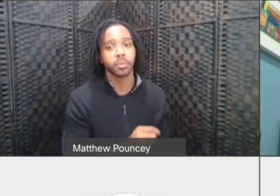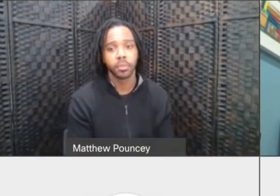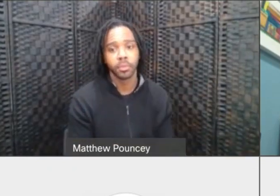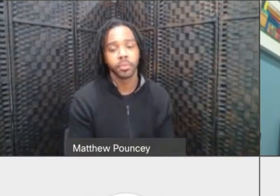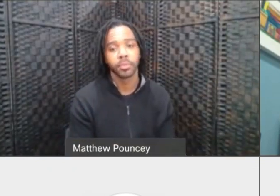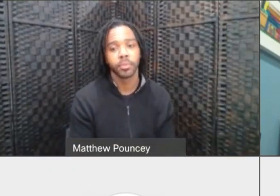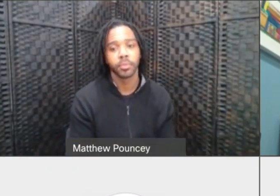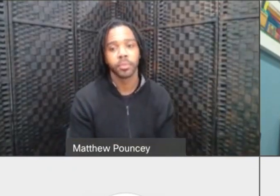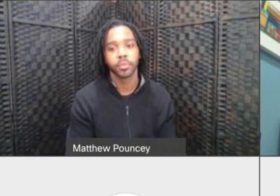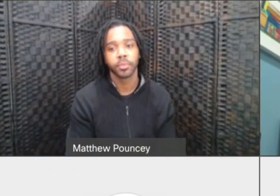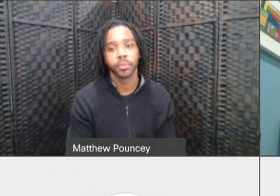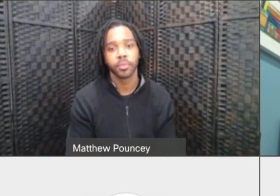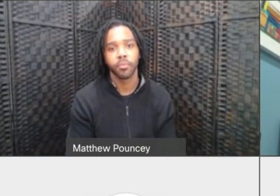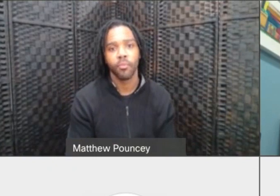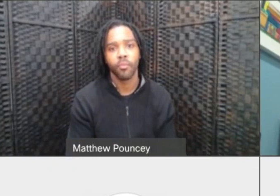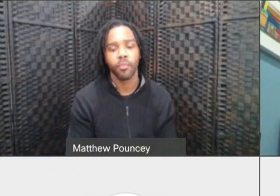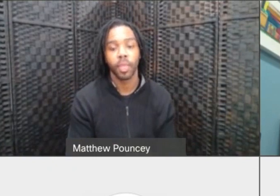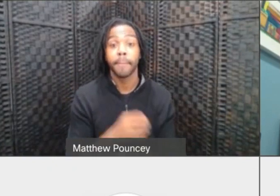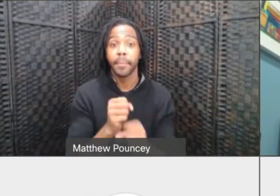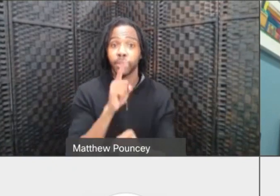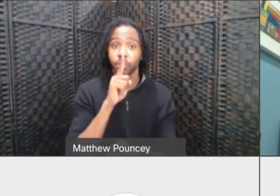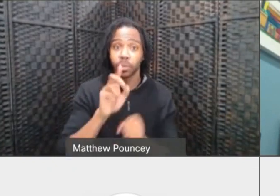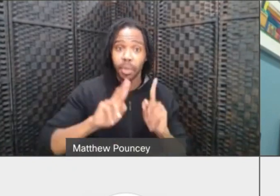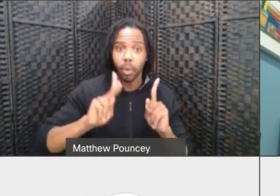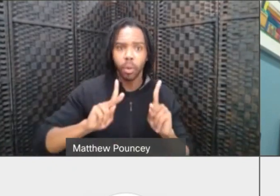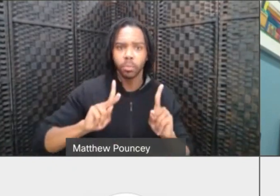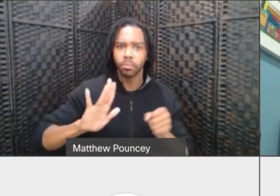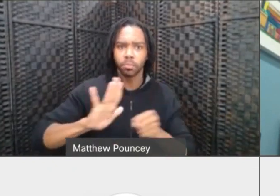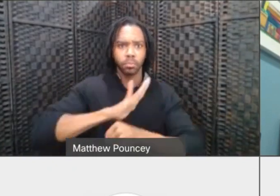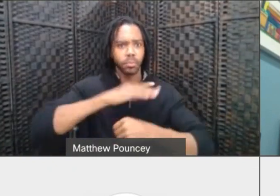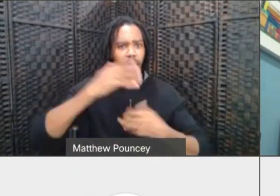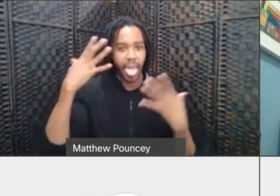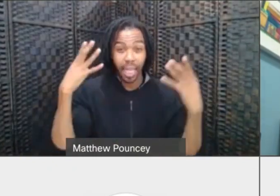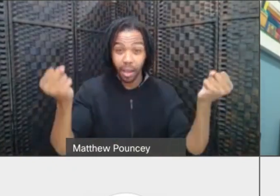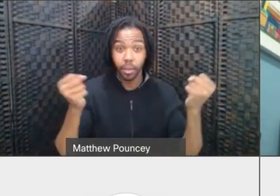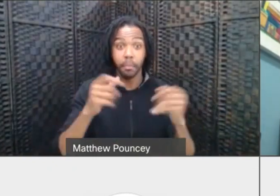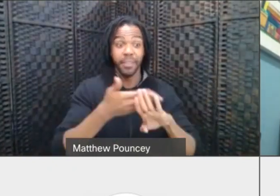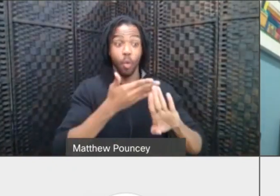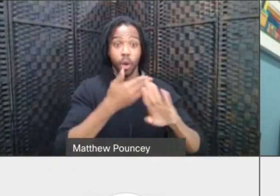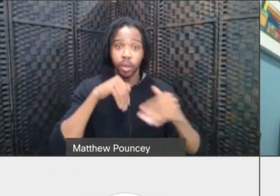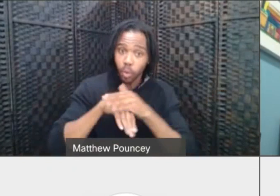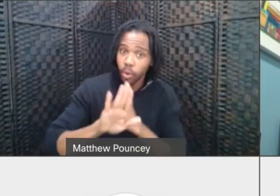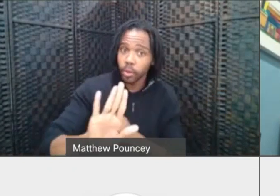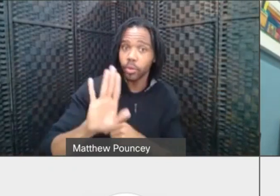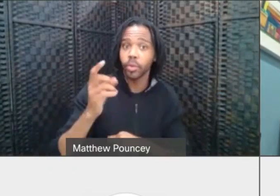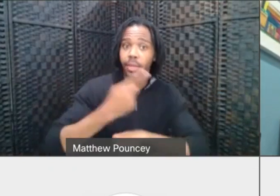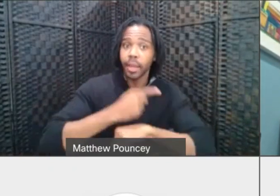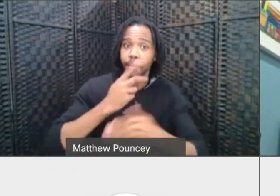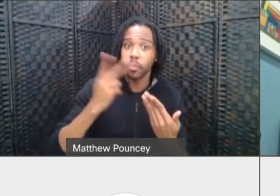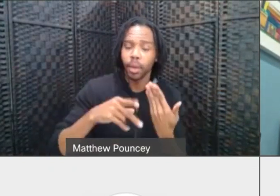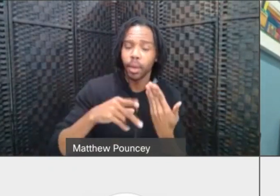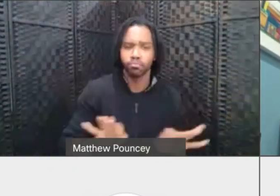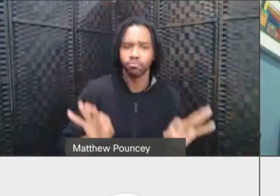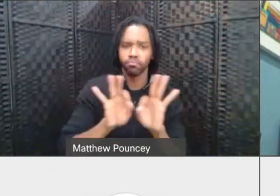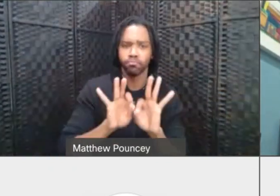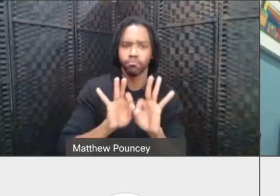making sure people are absolutely healthy when they come into your day program is an important thing. Now, I don't know about you, but I don't feel well